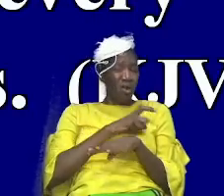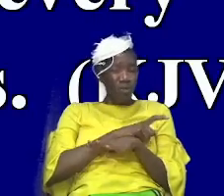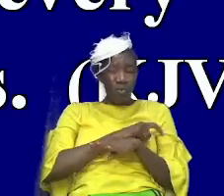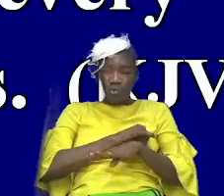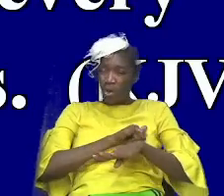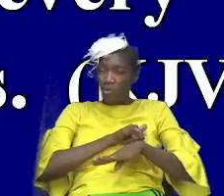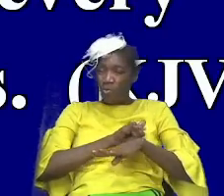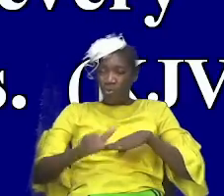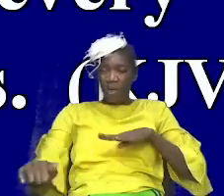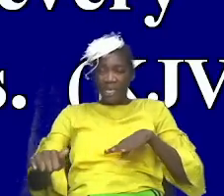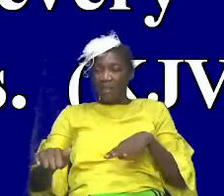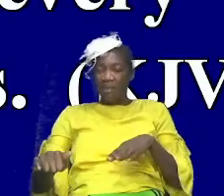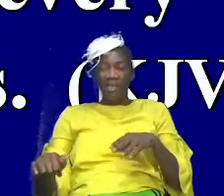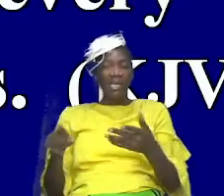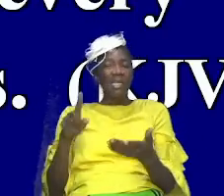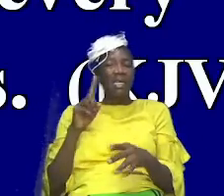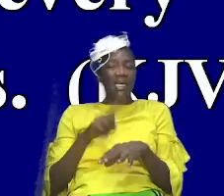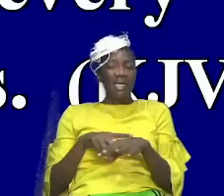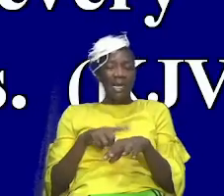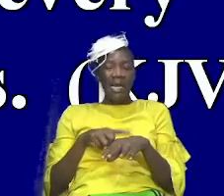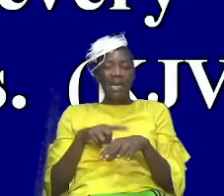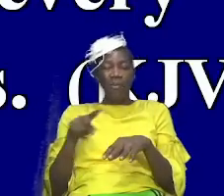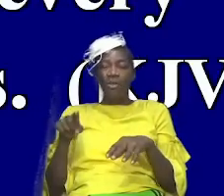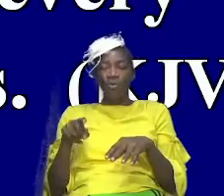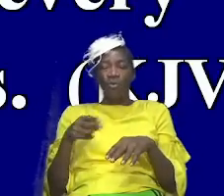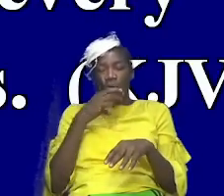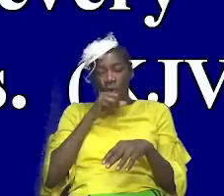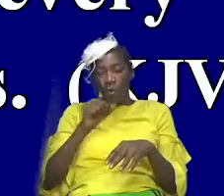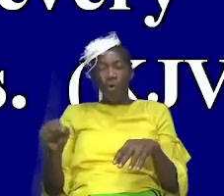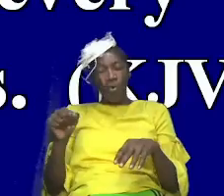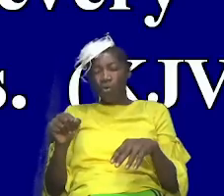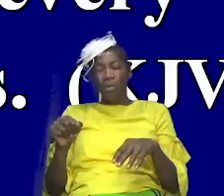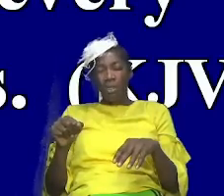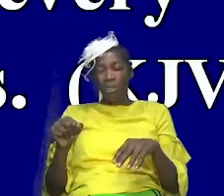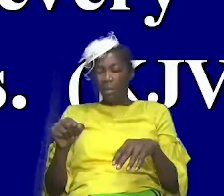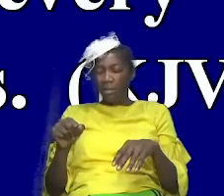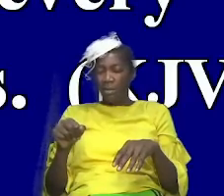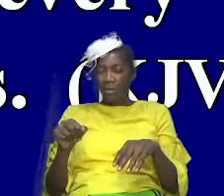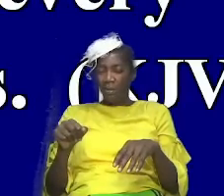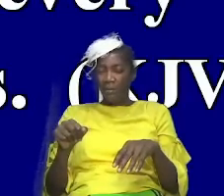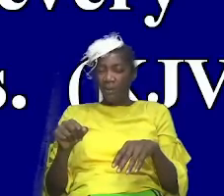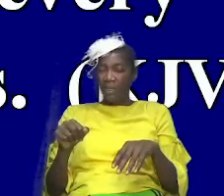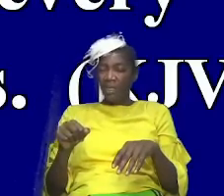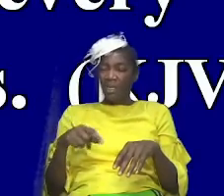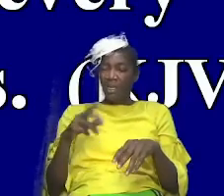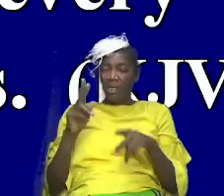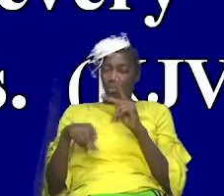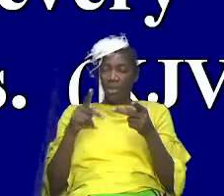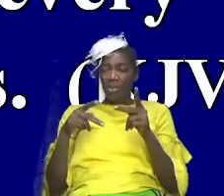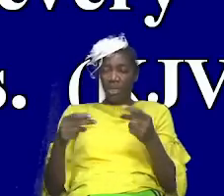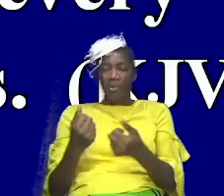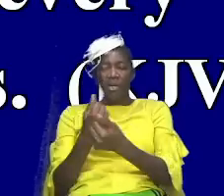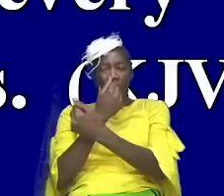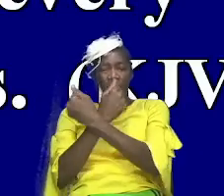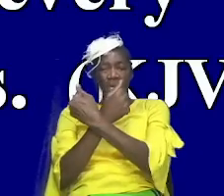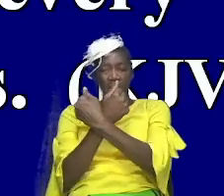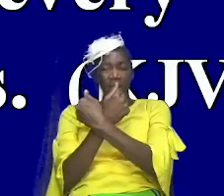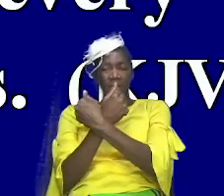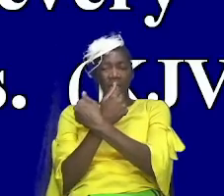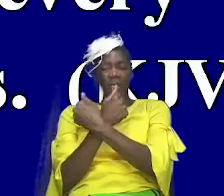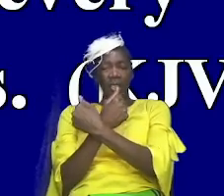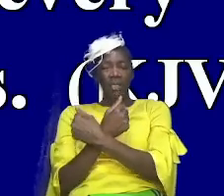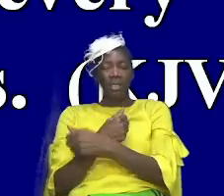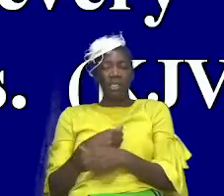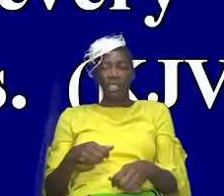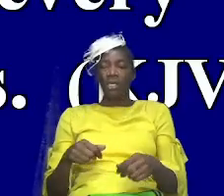look here, why are you being so old fashioned, or why are you being so this? The people them have you in the bondage, and the people them have you. Listen